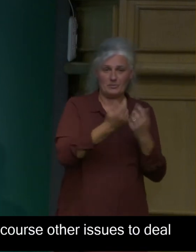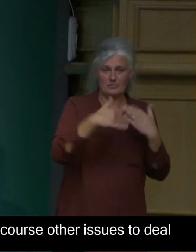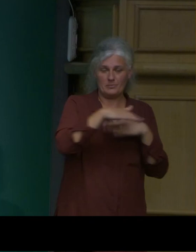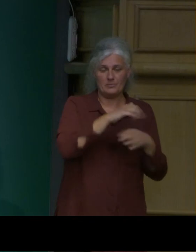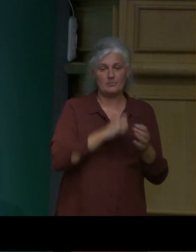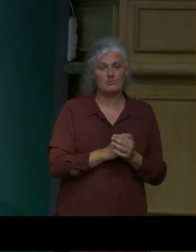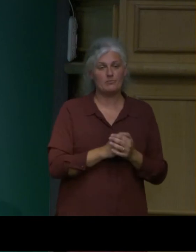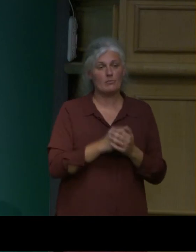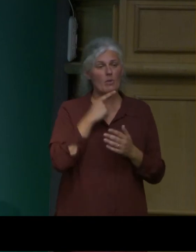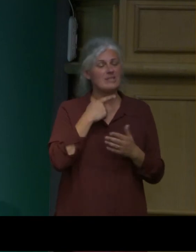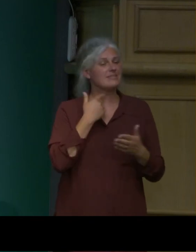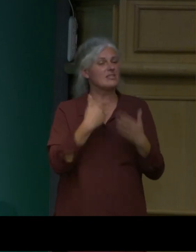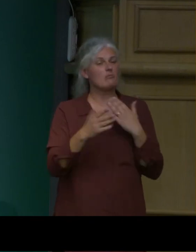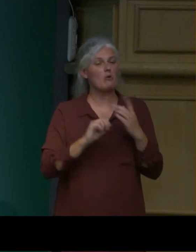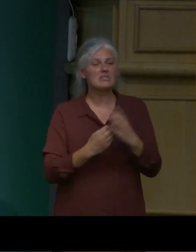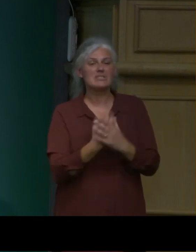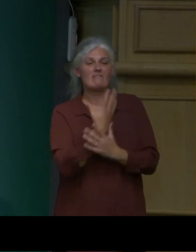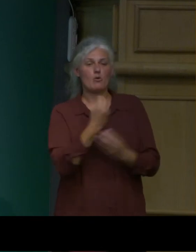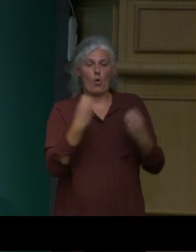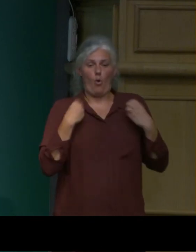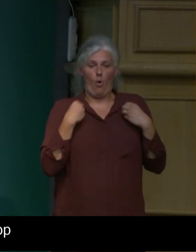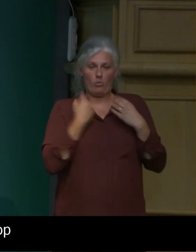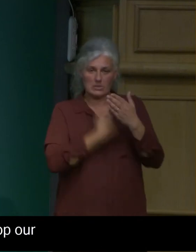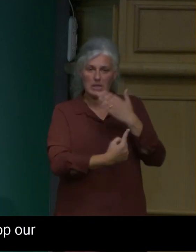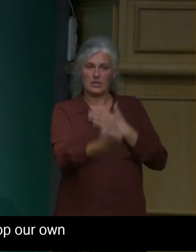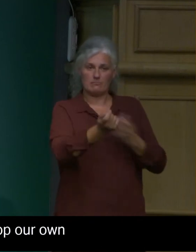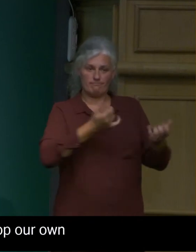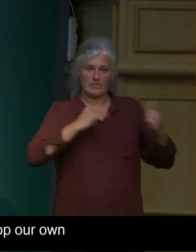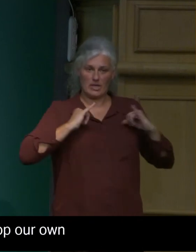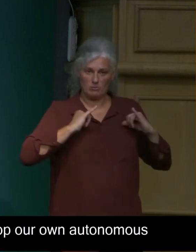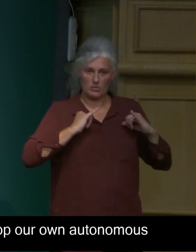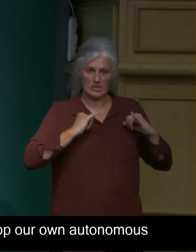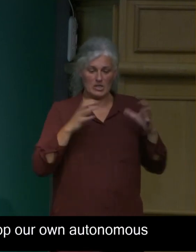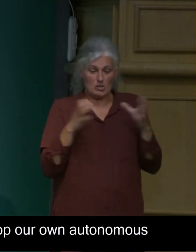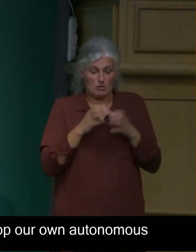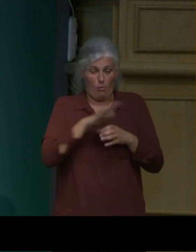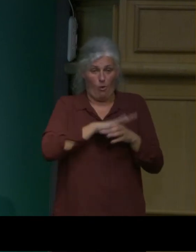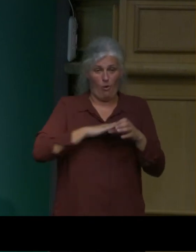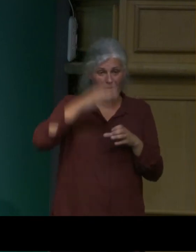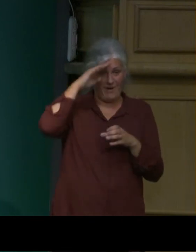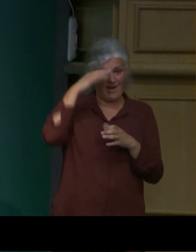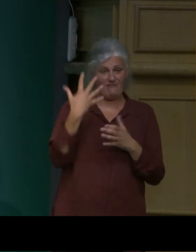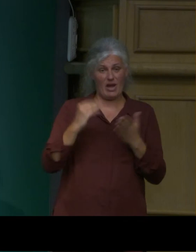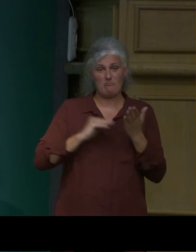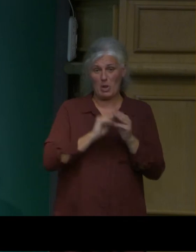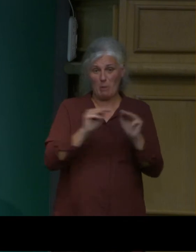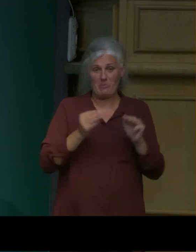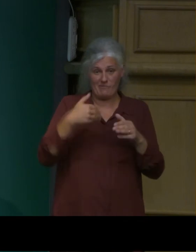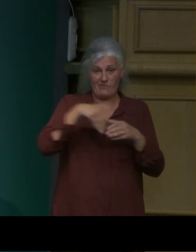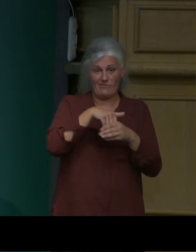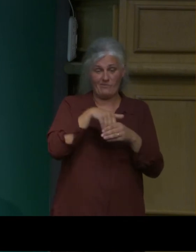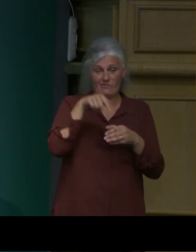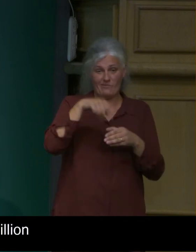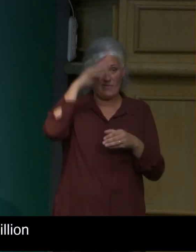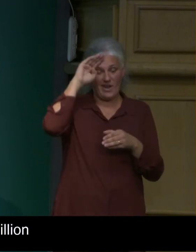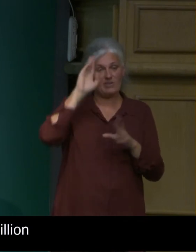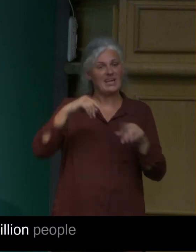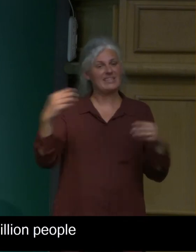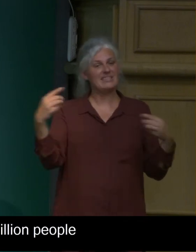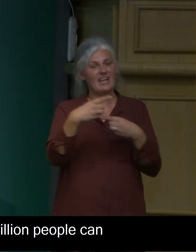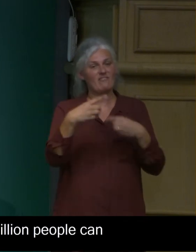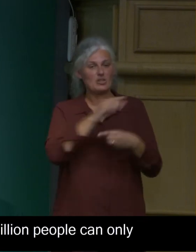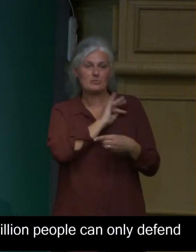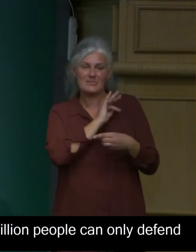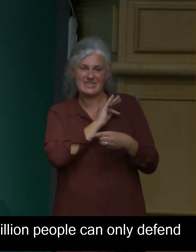irrespective of how much we develop our own autonomous capabilities a small country of only five million people can only defend itself